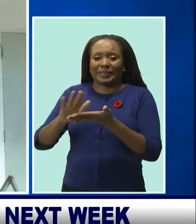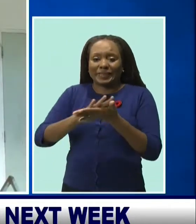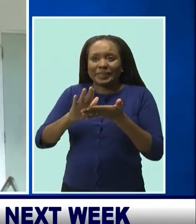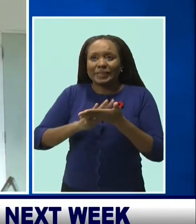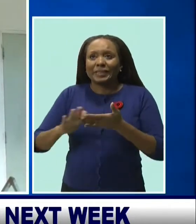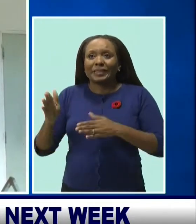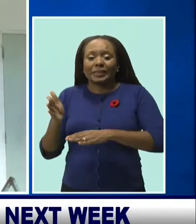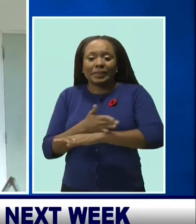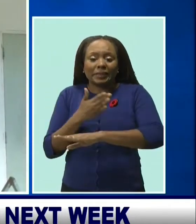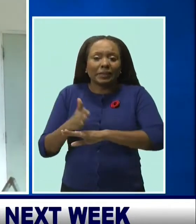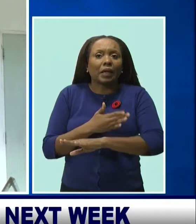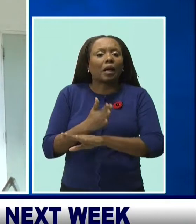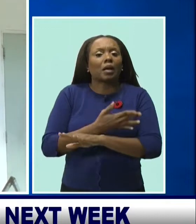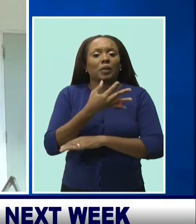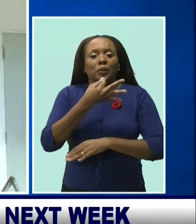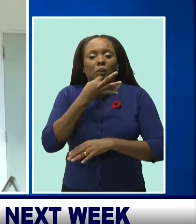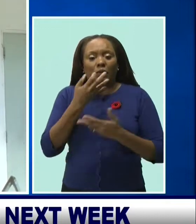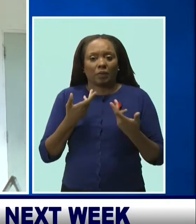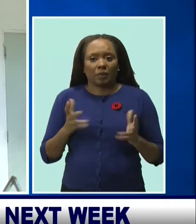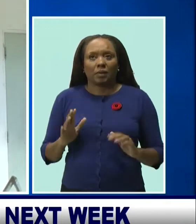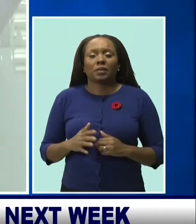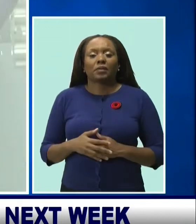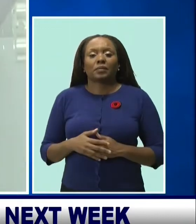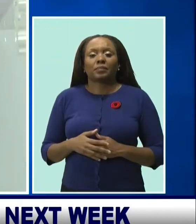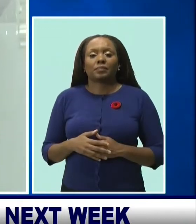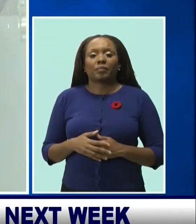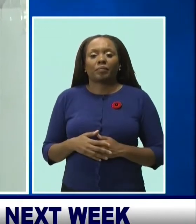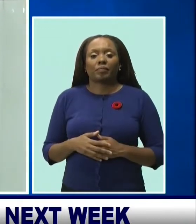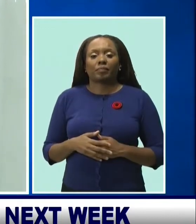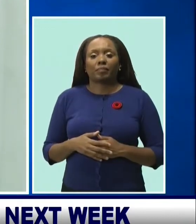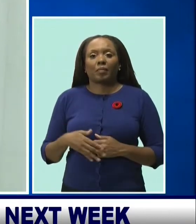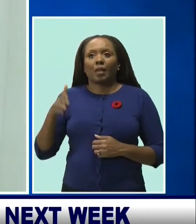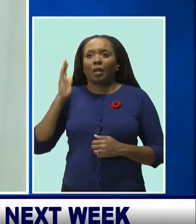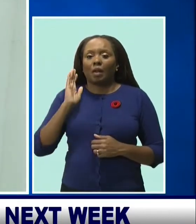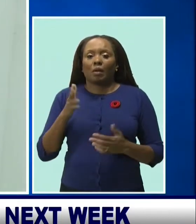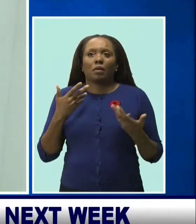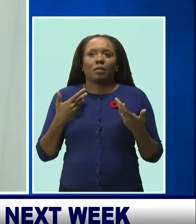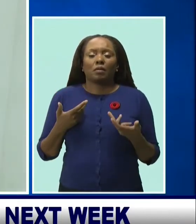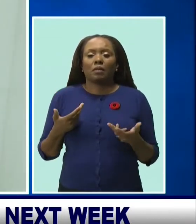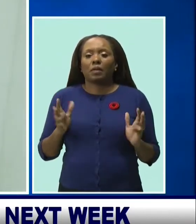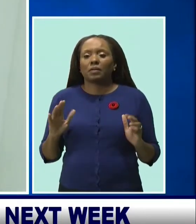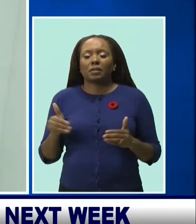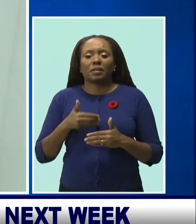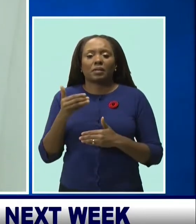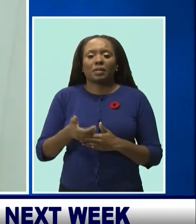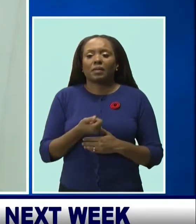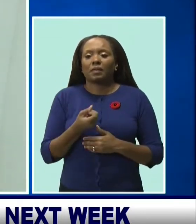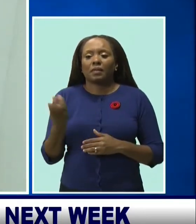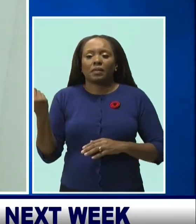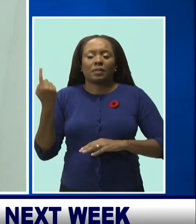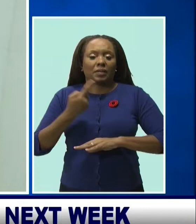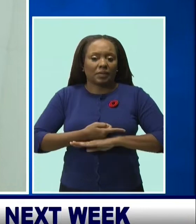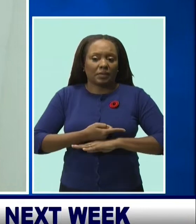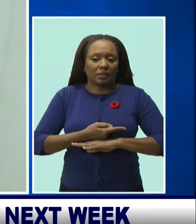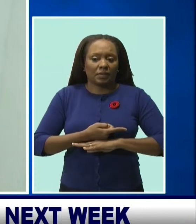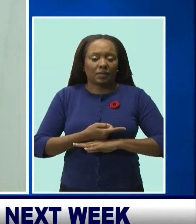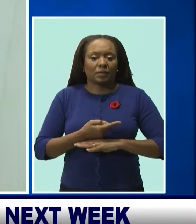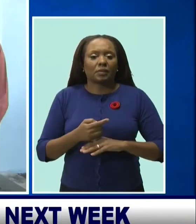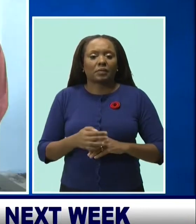are soon to be completed. The work here should be completed within the next few days, from what the contractors